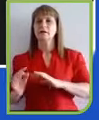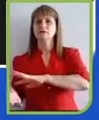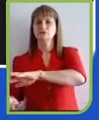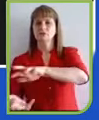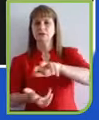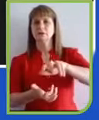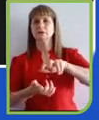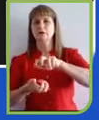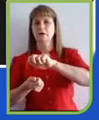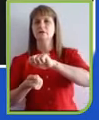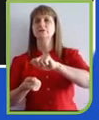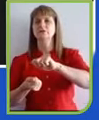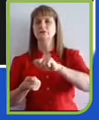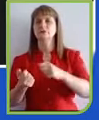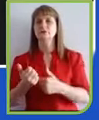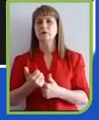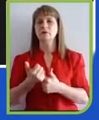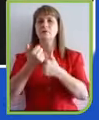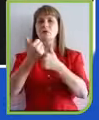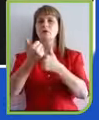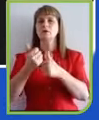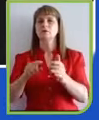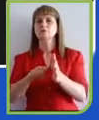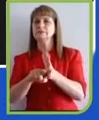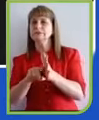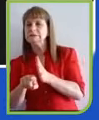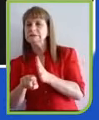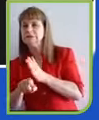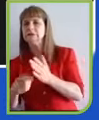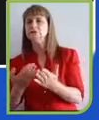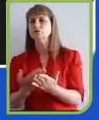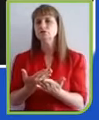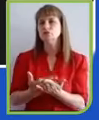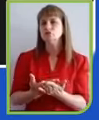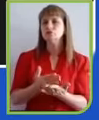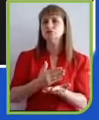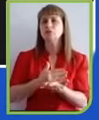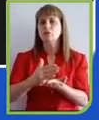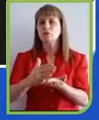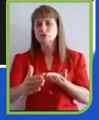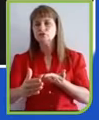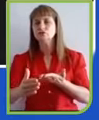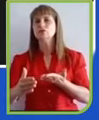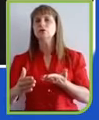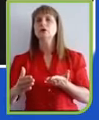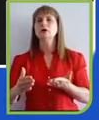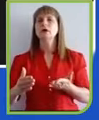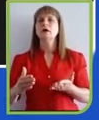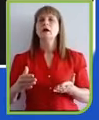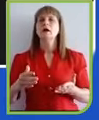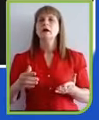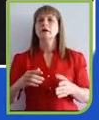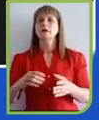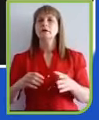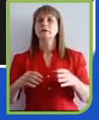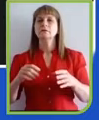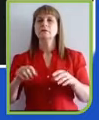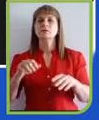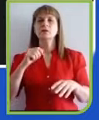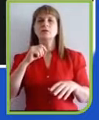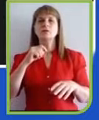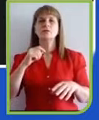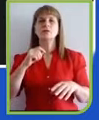study that began to be made in April and ended up at the end of June.